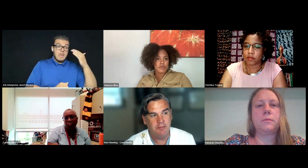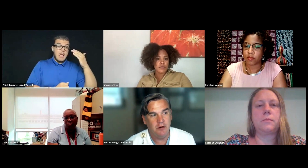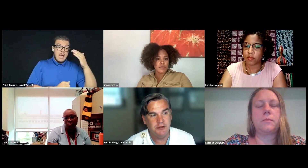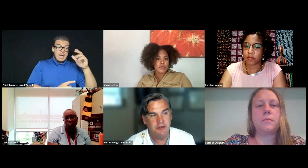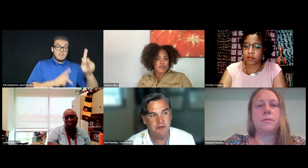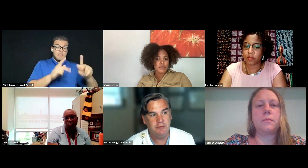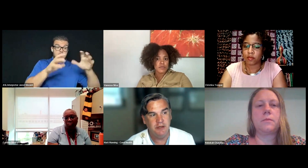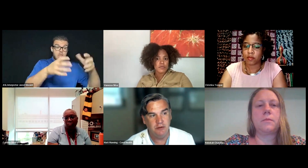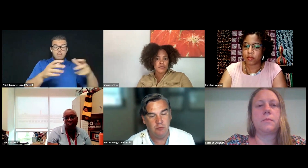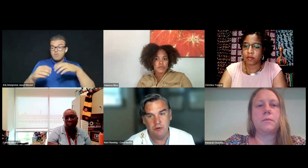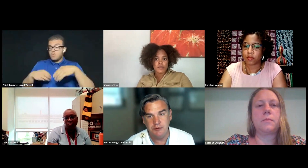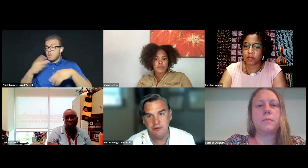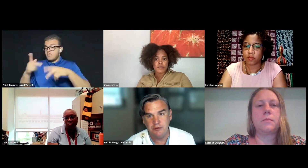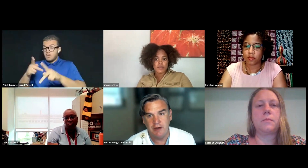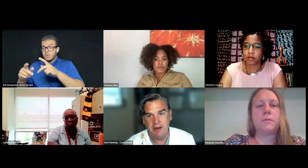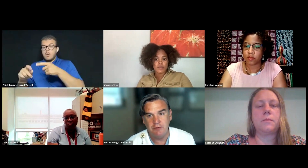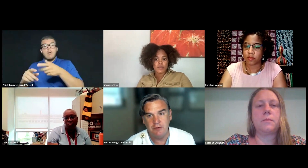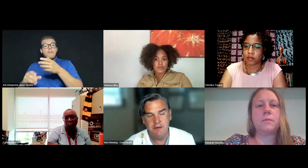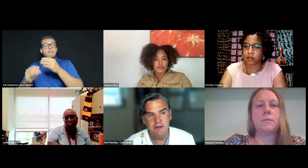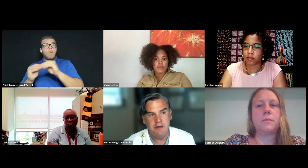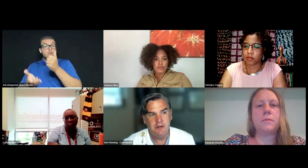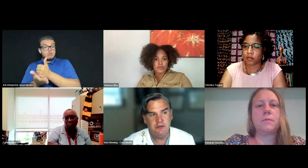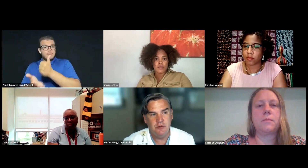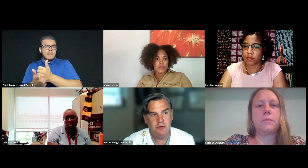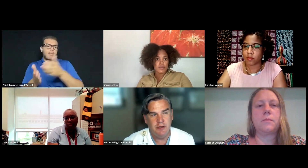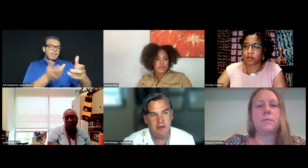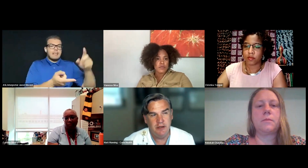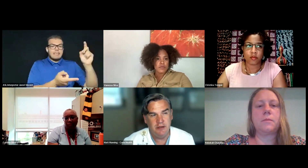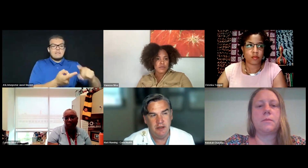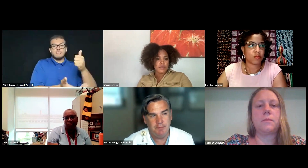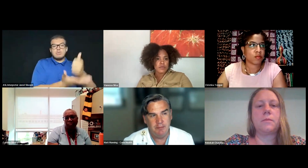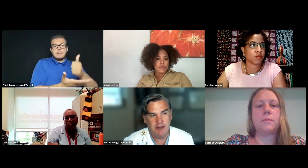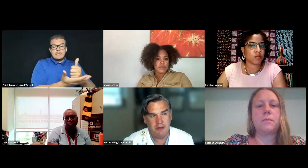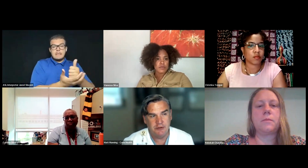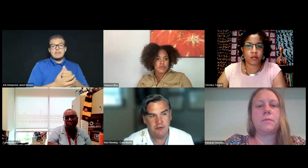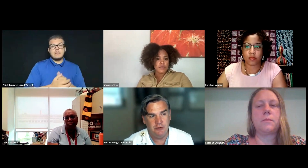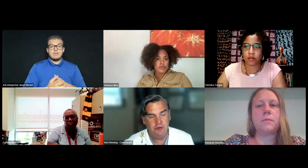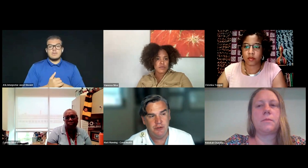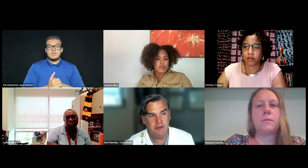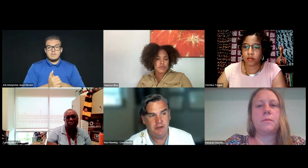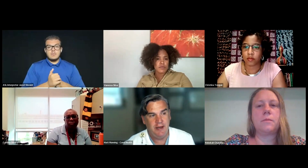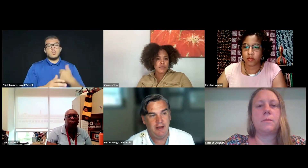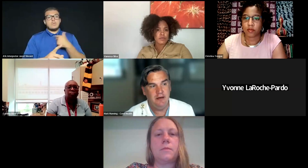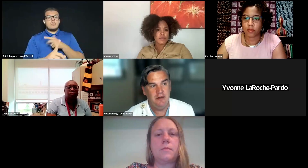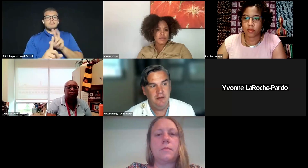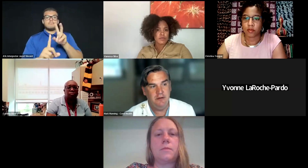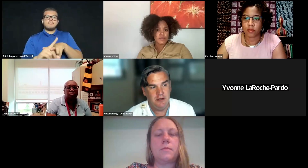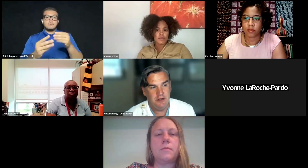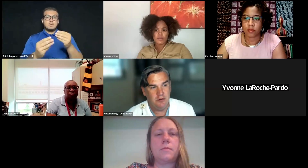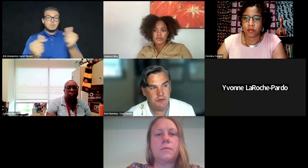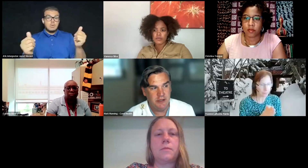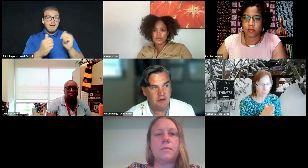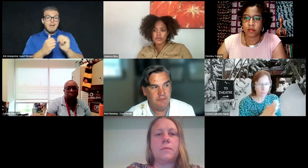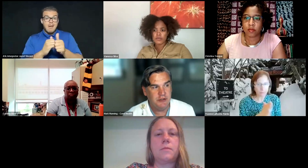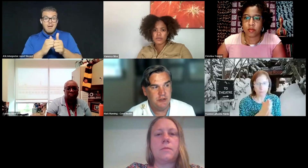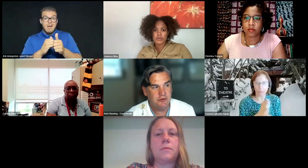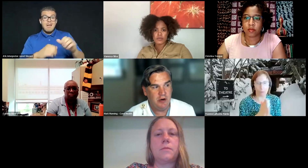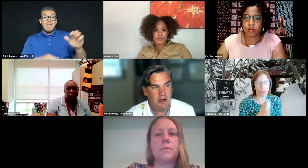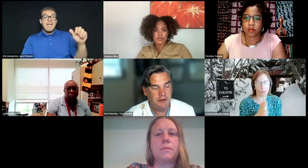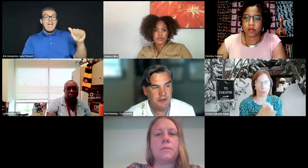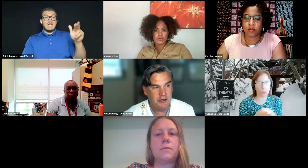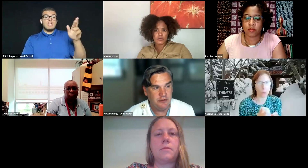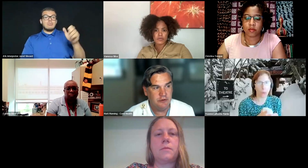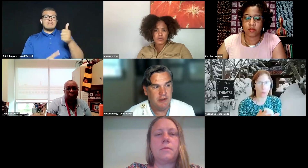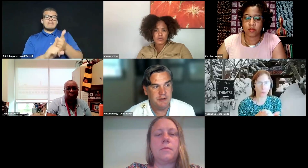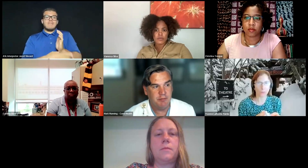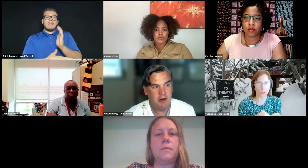white counterparts, contributing to worse survival. So in implementing a solution to that, the ACURE was an intervention